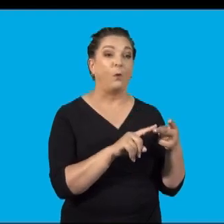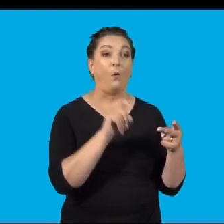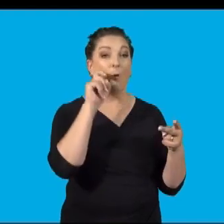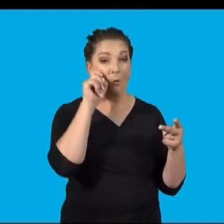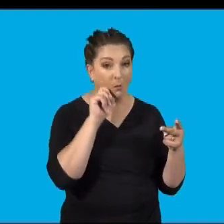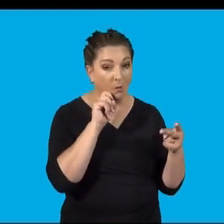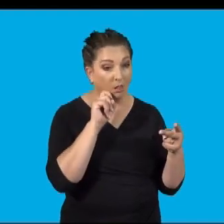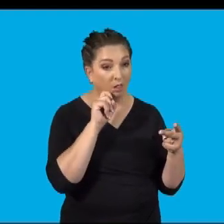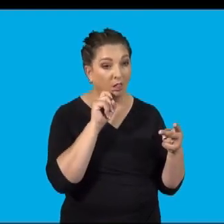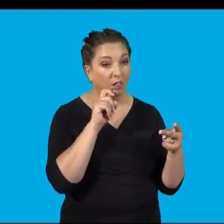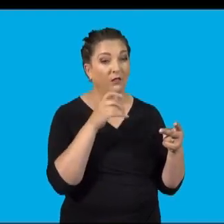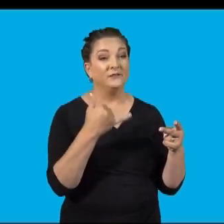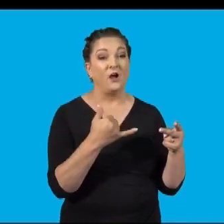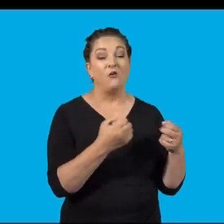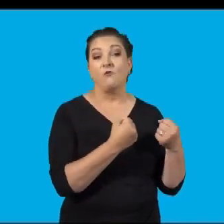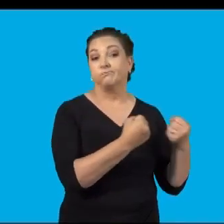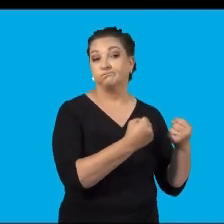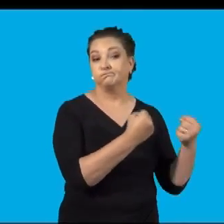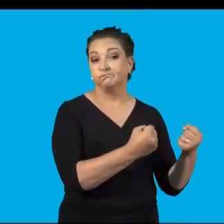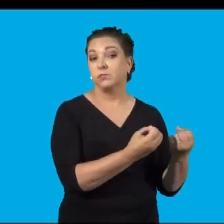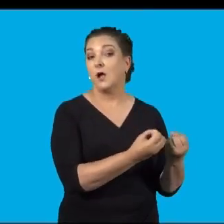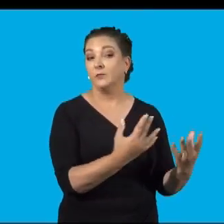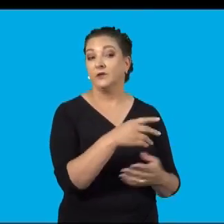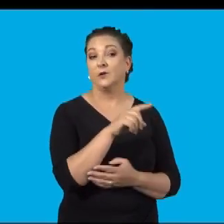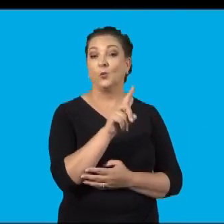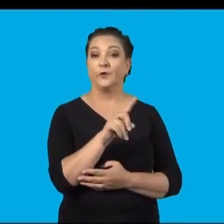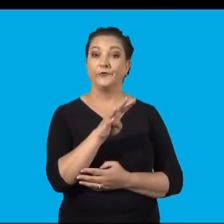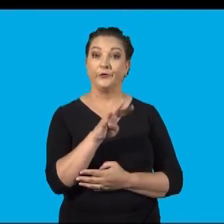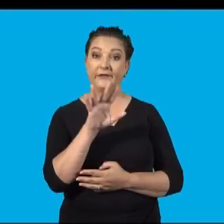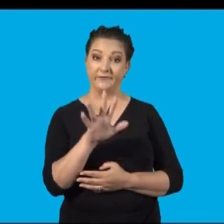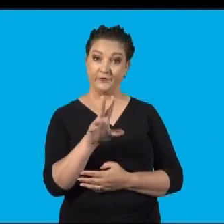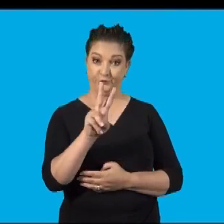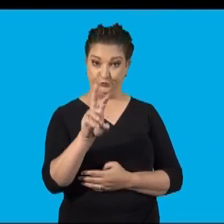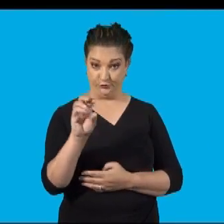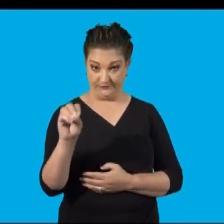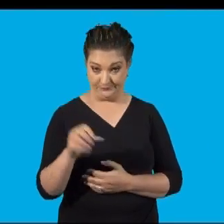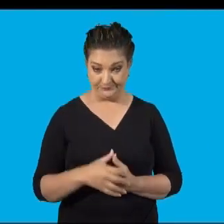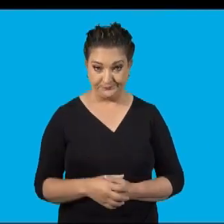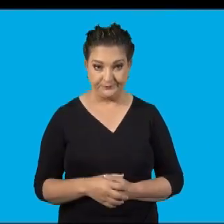that depreciation for the old remaining vehicles, 145,200. So I'll come in, that is